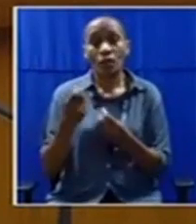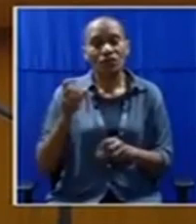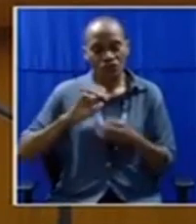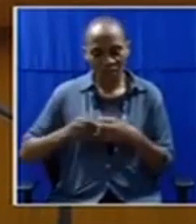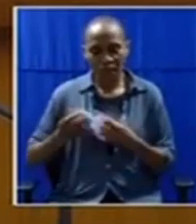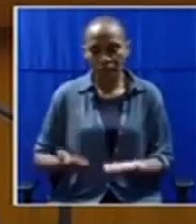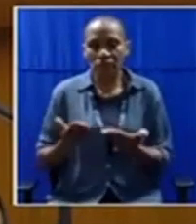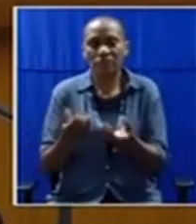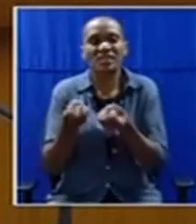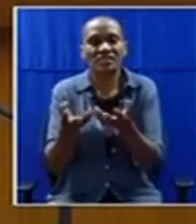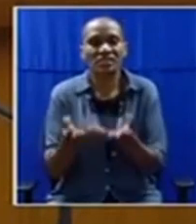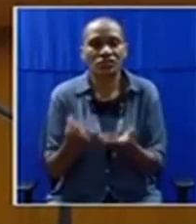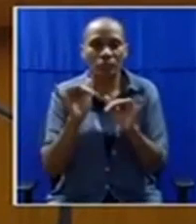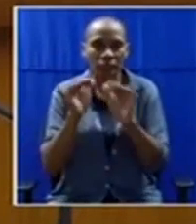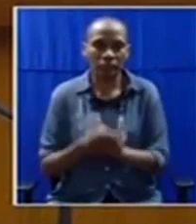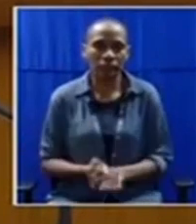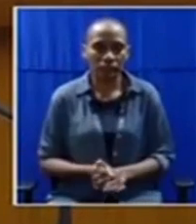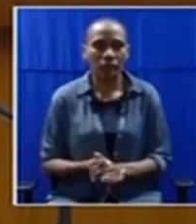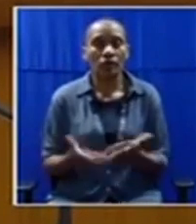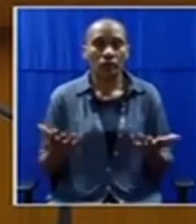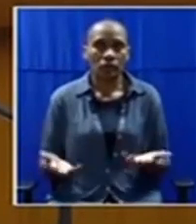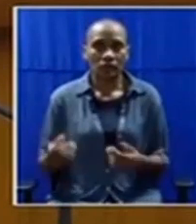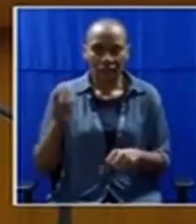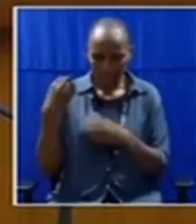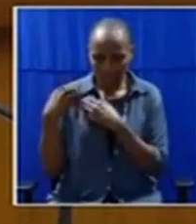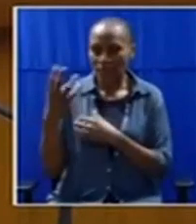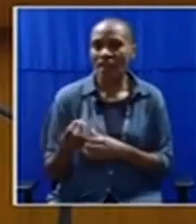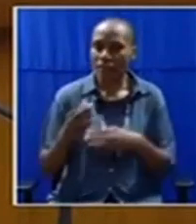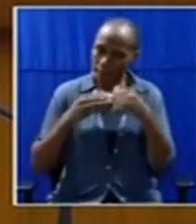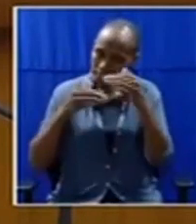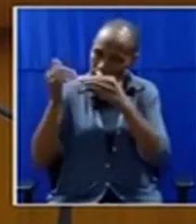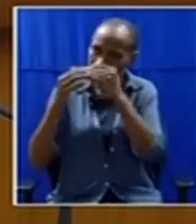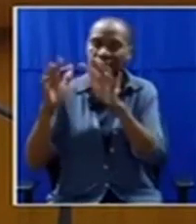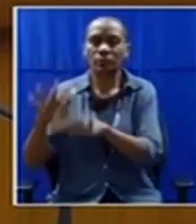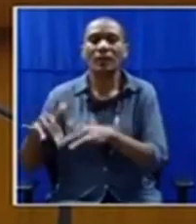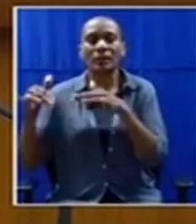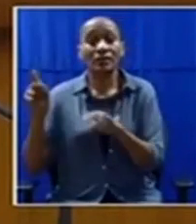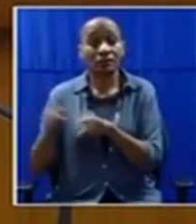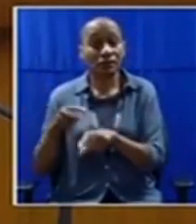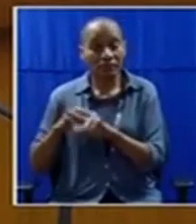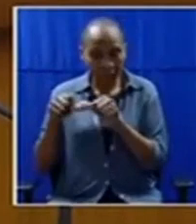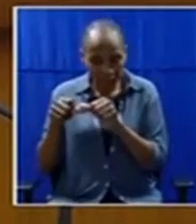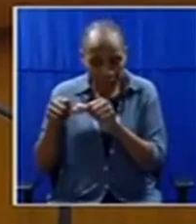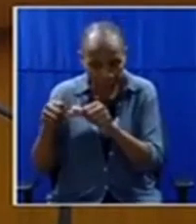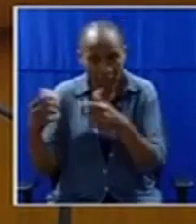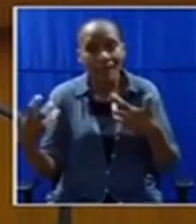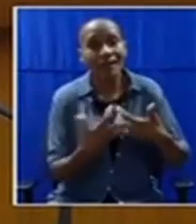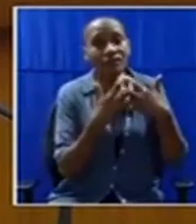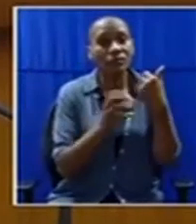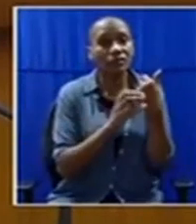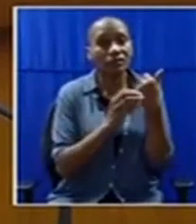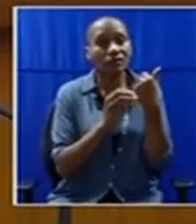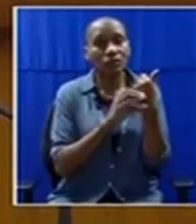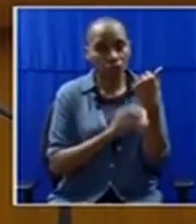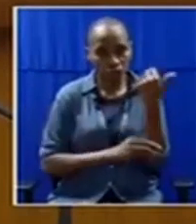have better officers. We have a responsibility to build this parliament to be consistent with our democracy, including